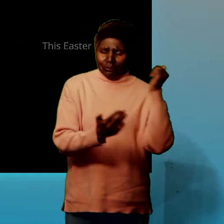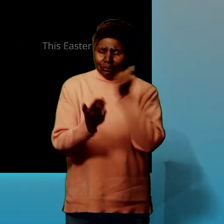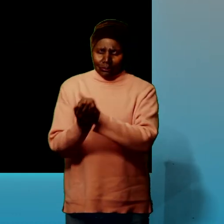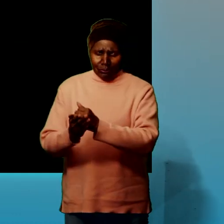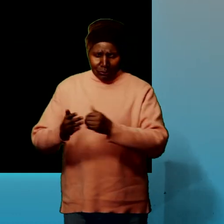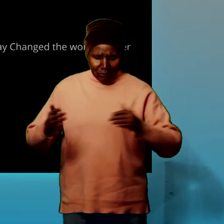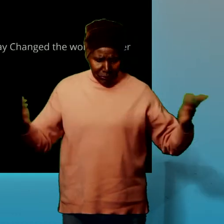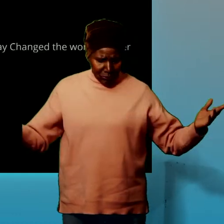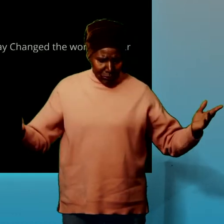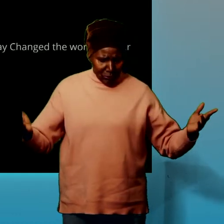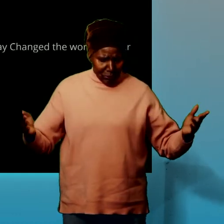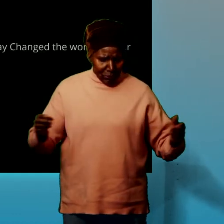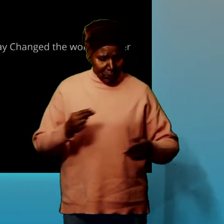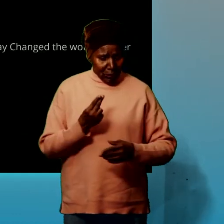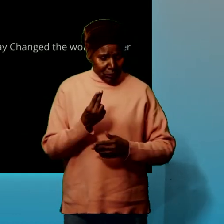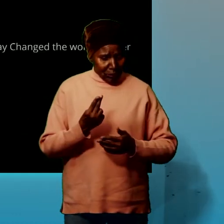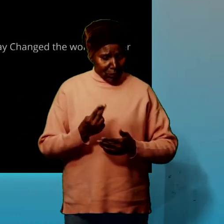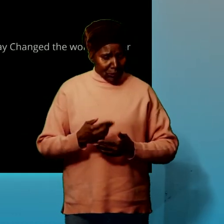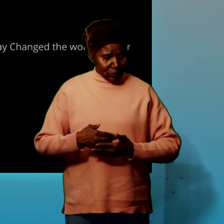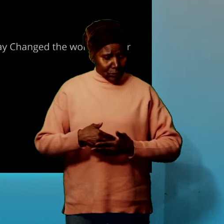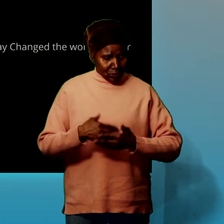Day two,